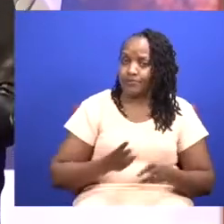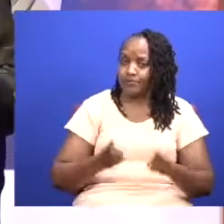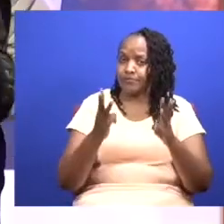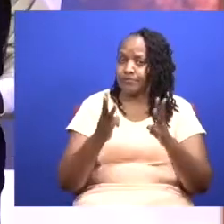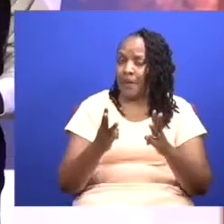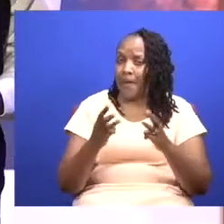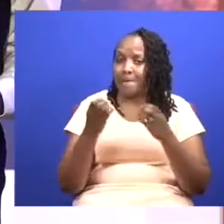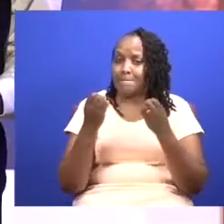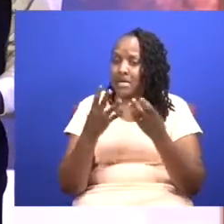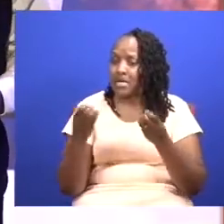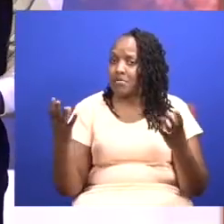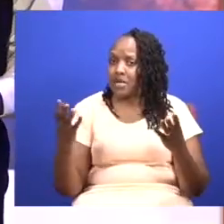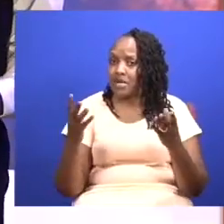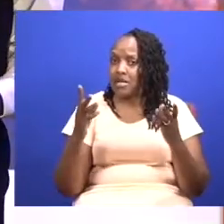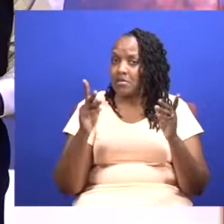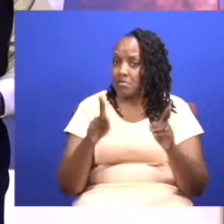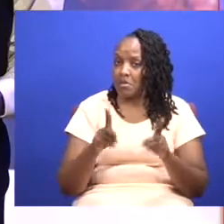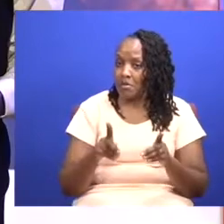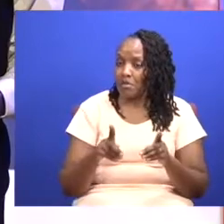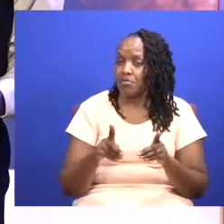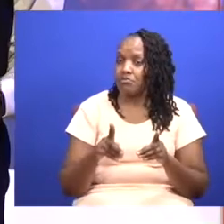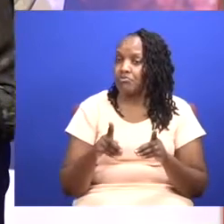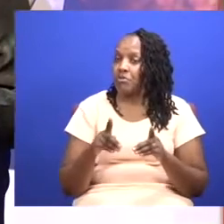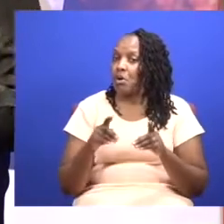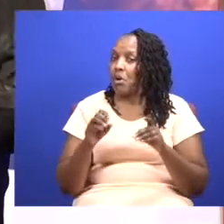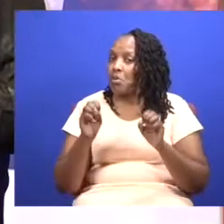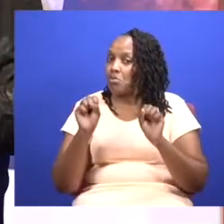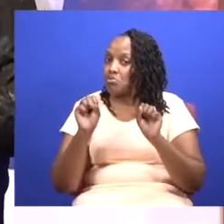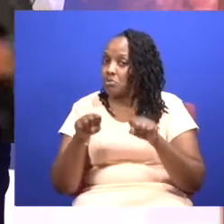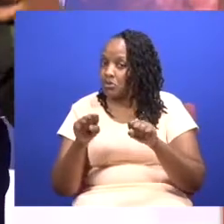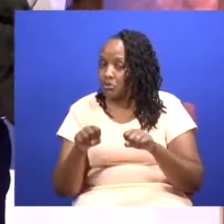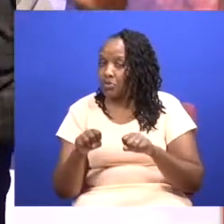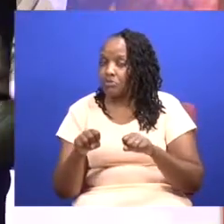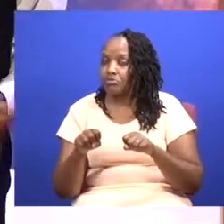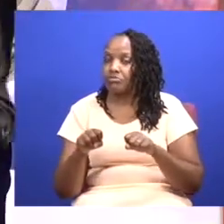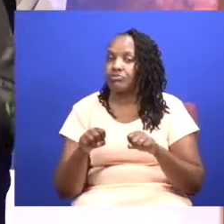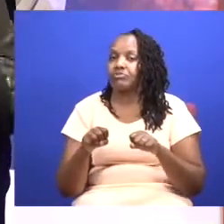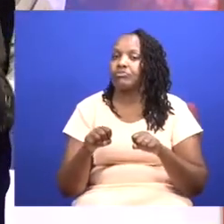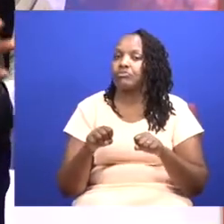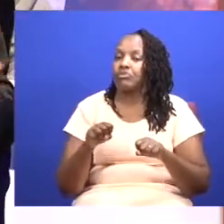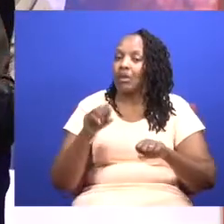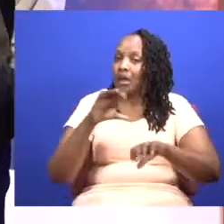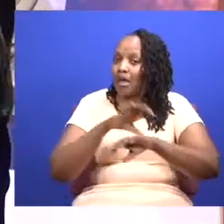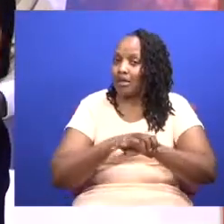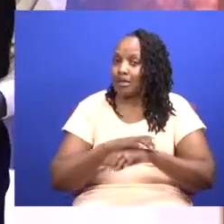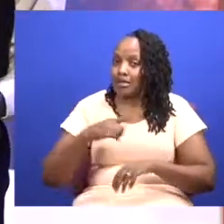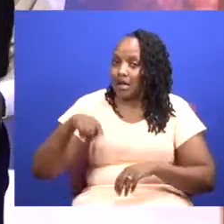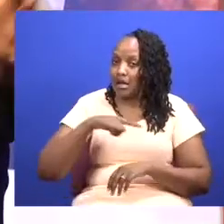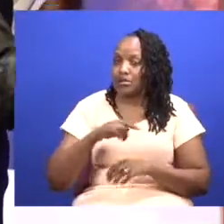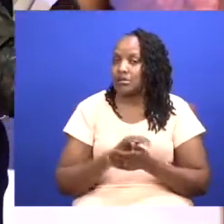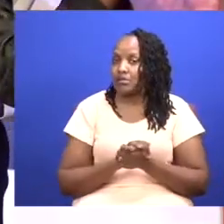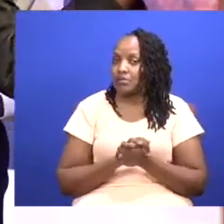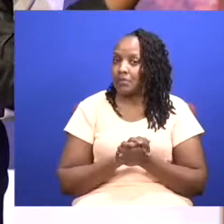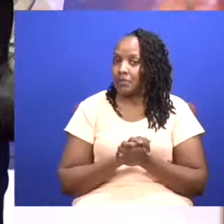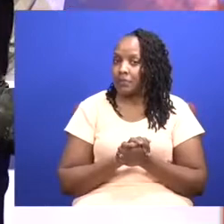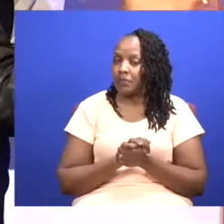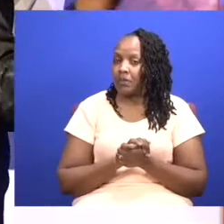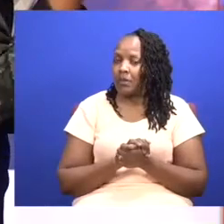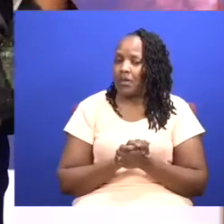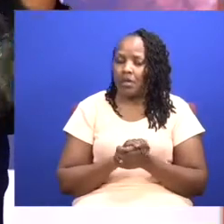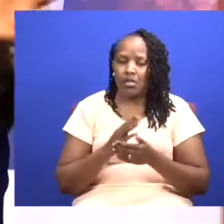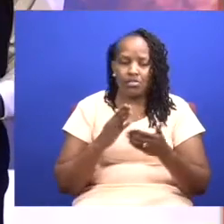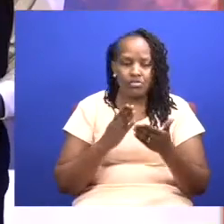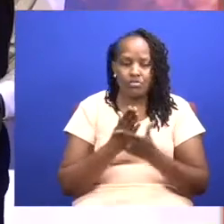ministry in various ways by the grace of God. And there are so many people we've been able to reach despite the disruption. Because of this